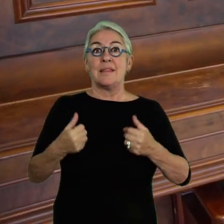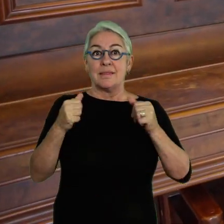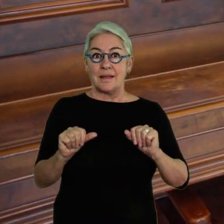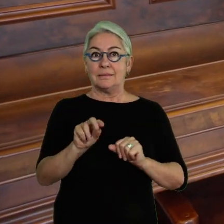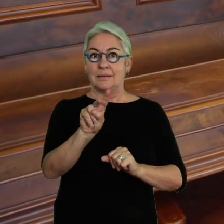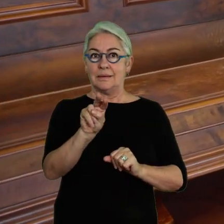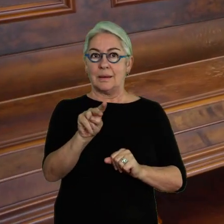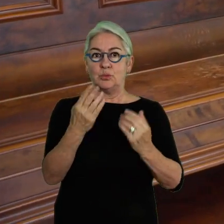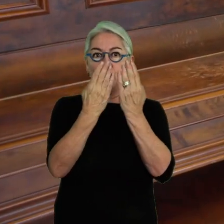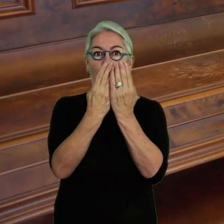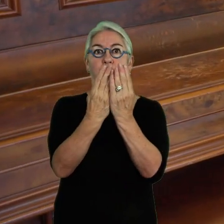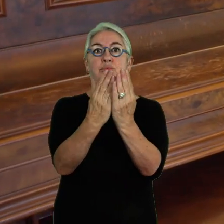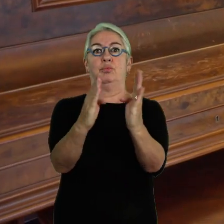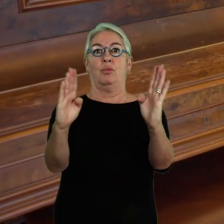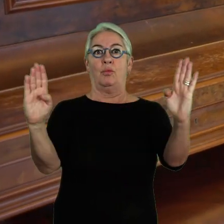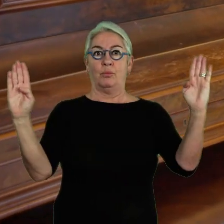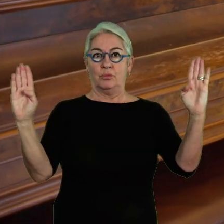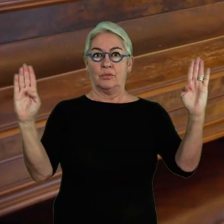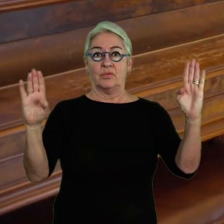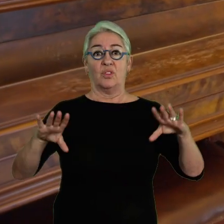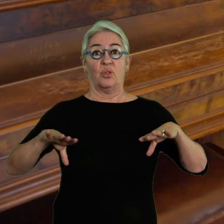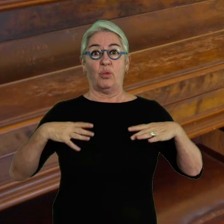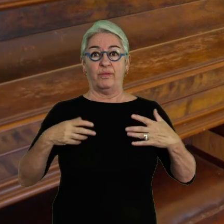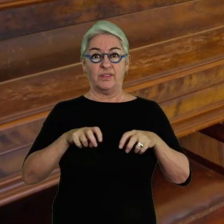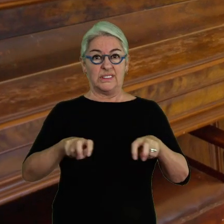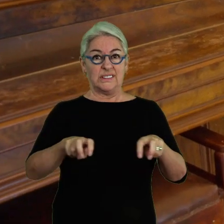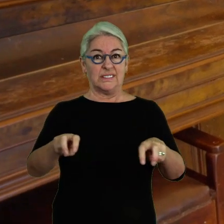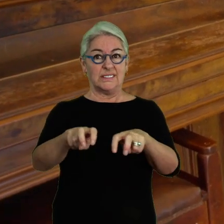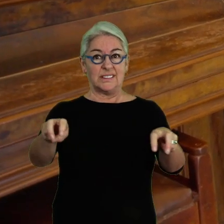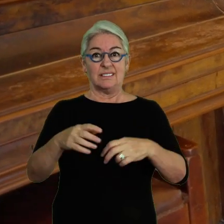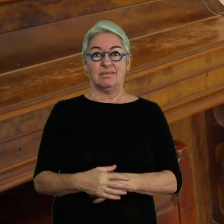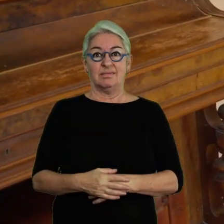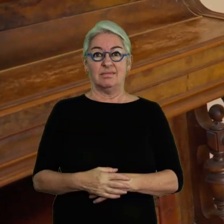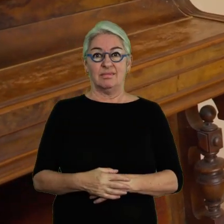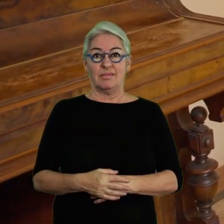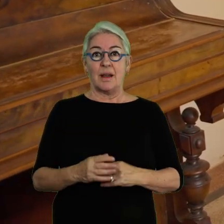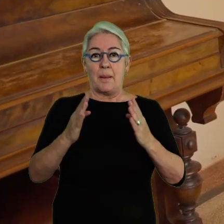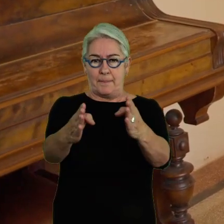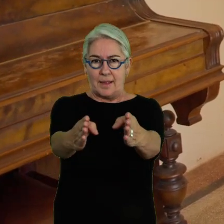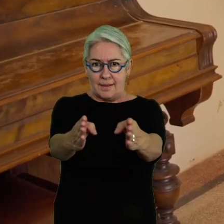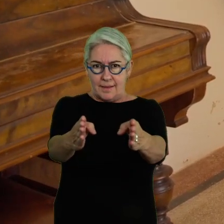The internal double doors open to 86 centimetres wide due to a step behind one of the doors.